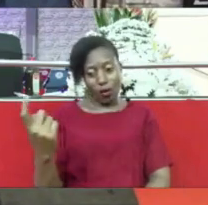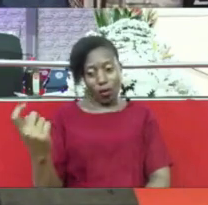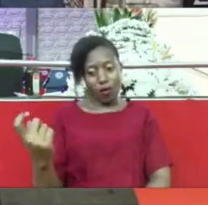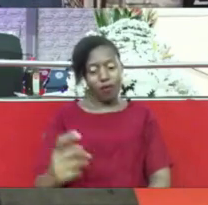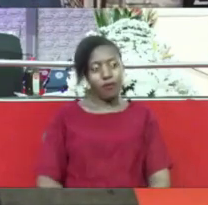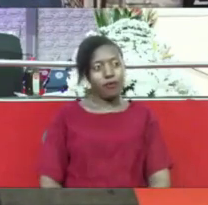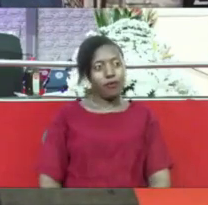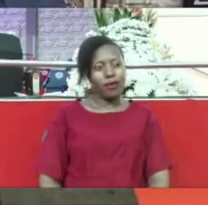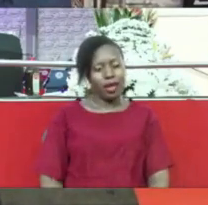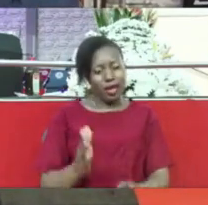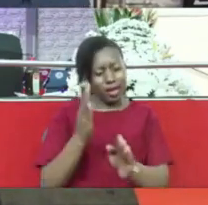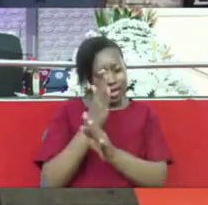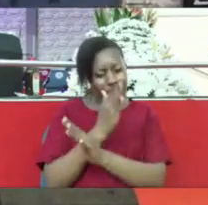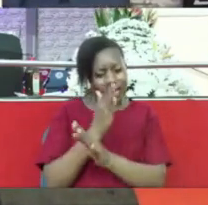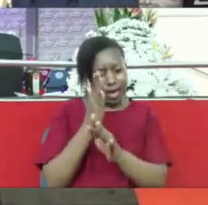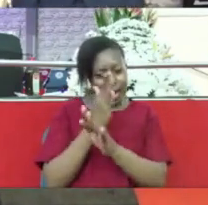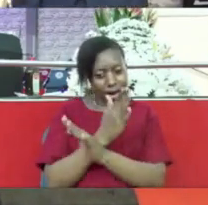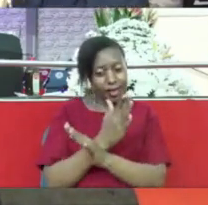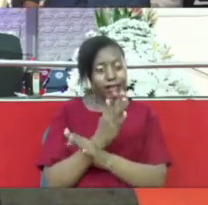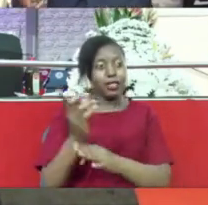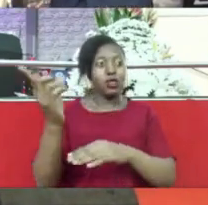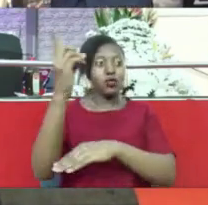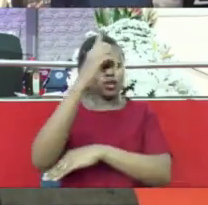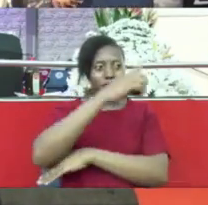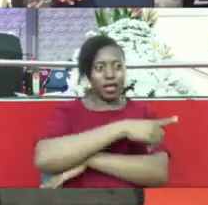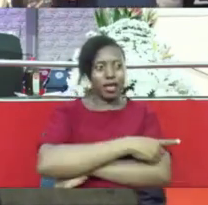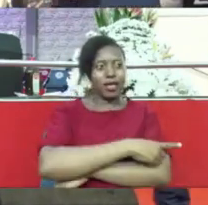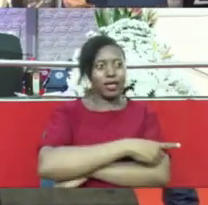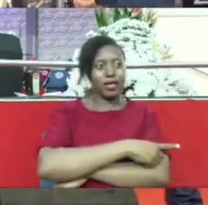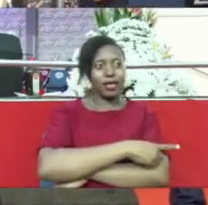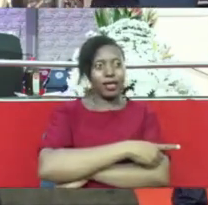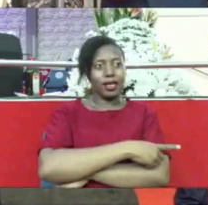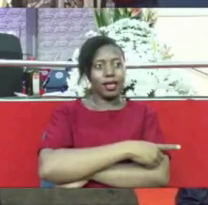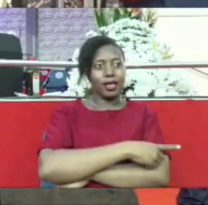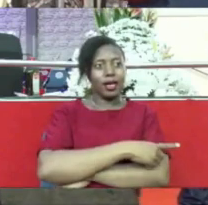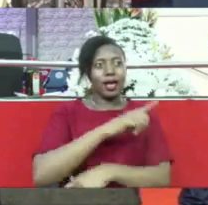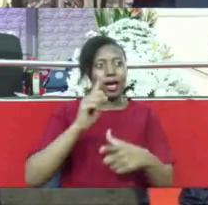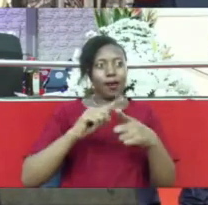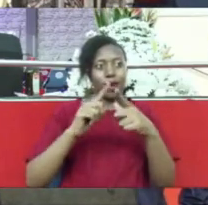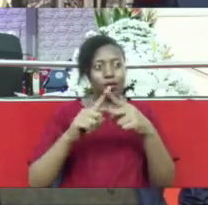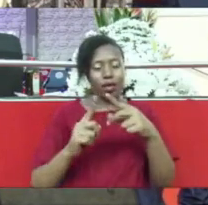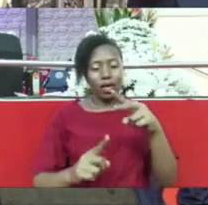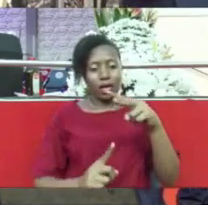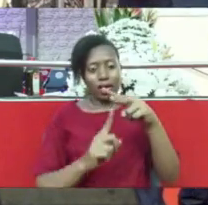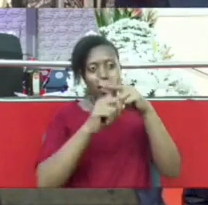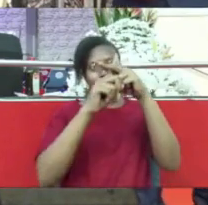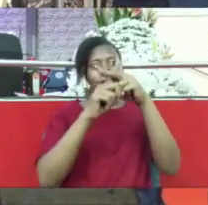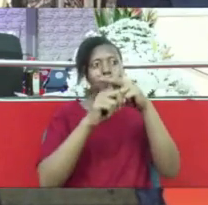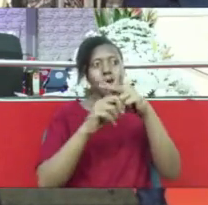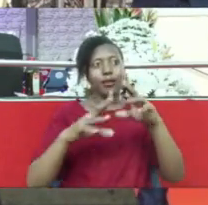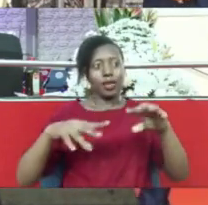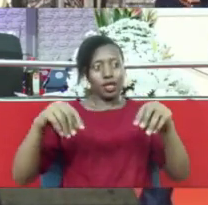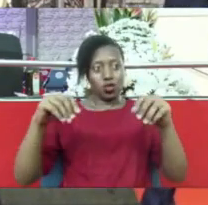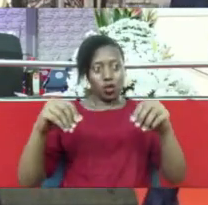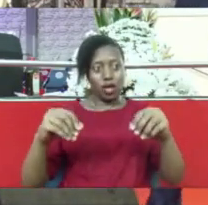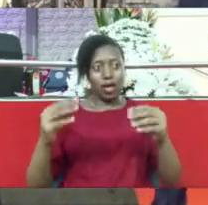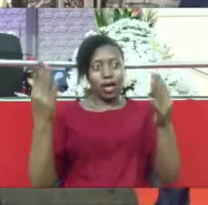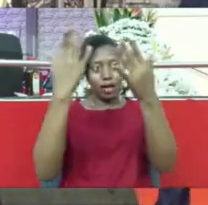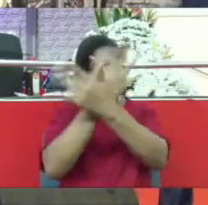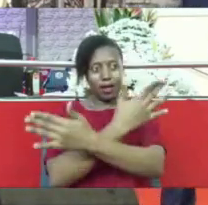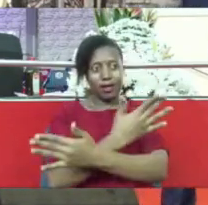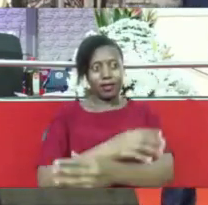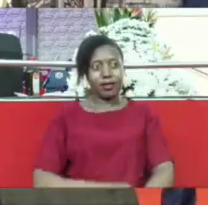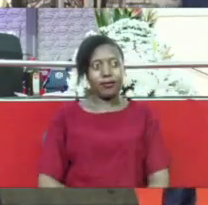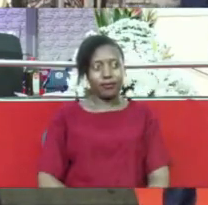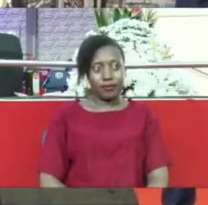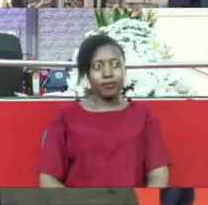it hides or hibernates during the day. Ya kwamba wanajificha mchana. And comes above ground at night. Alafu wanapenyeza nje ya